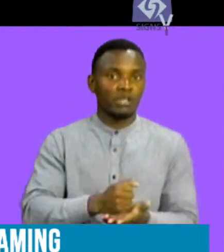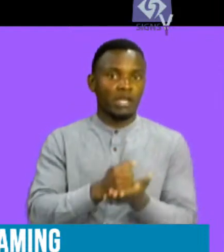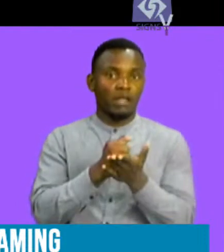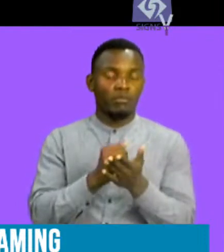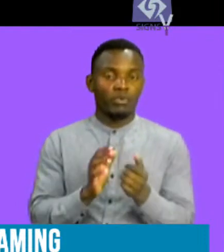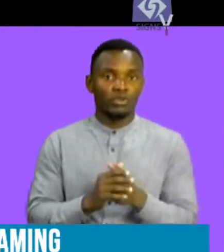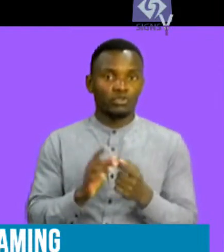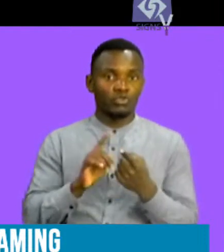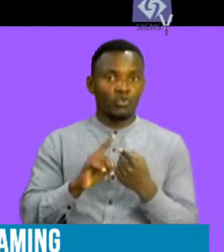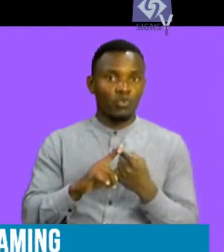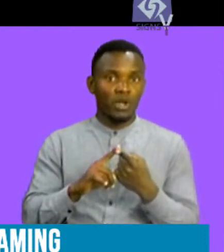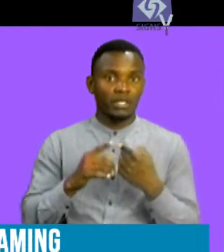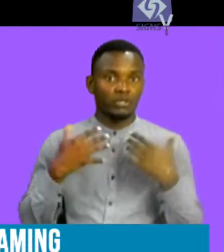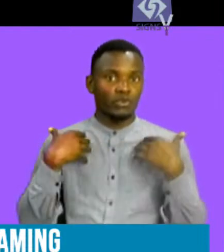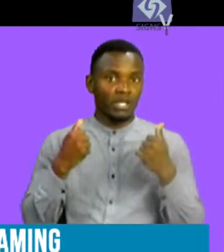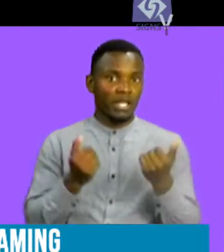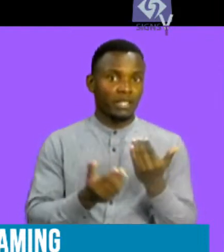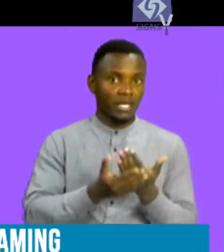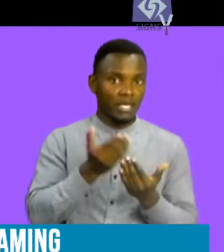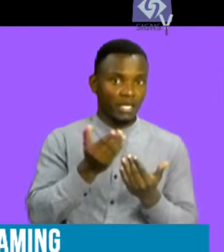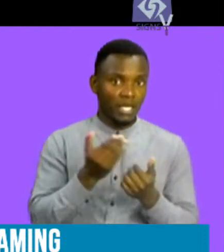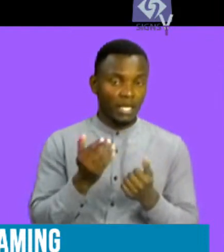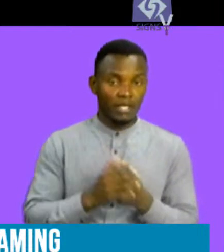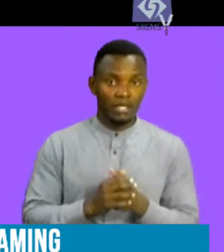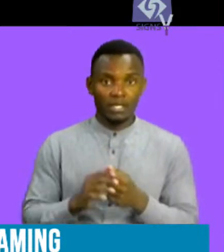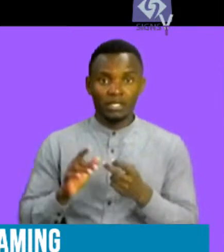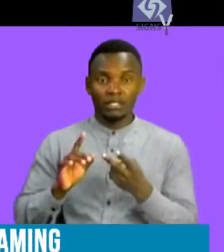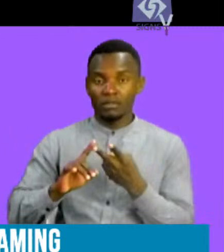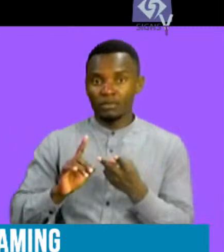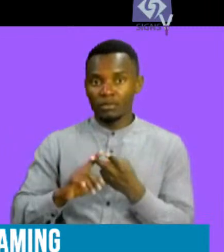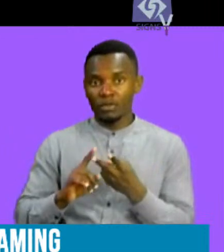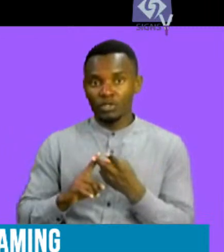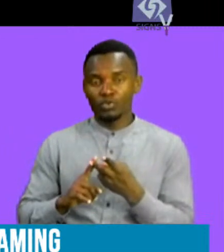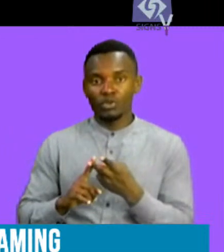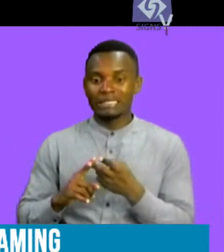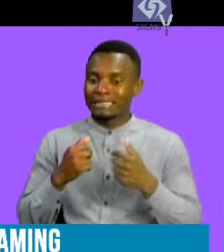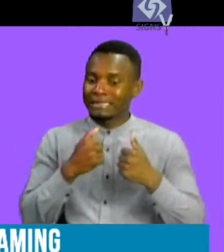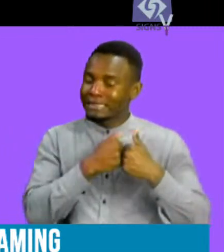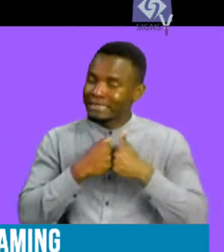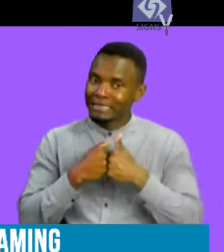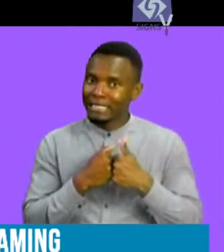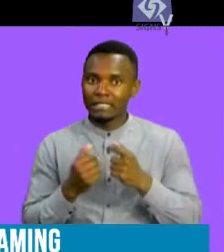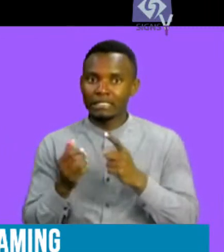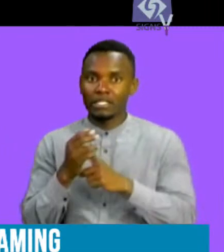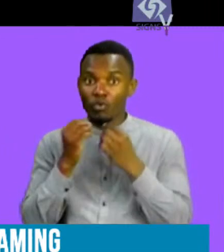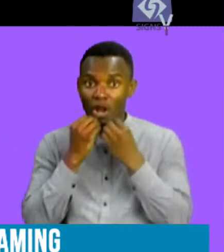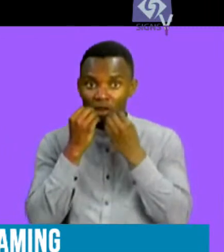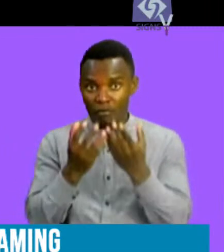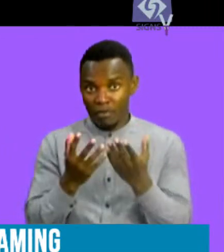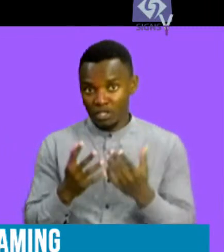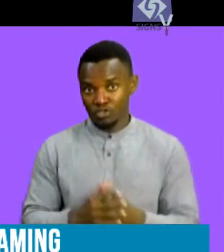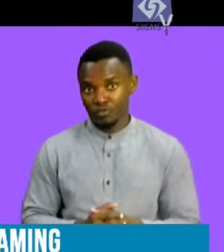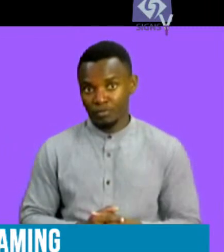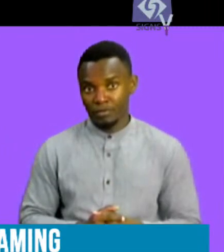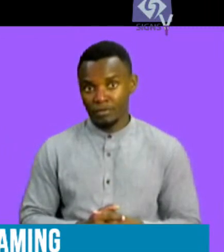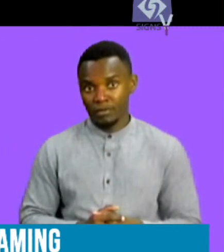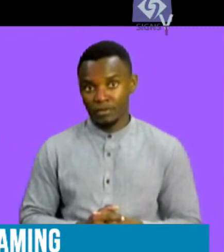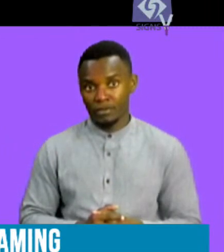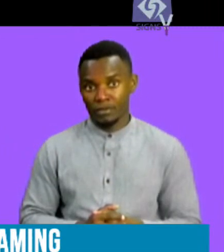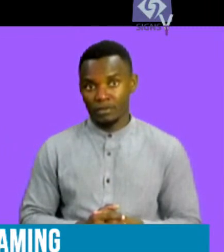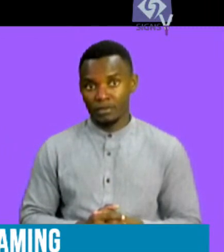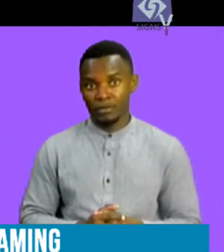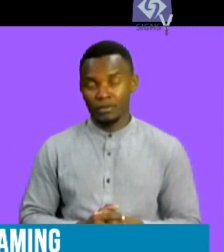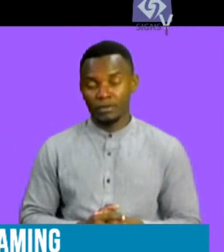healthcare, the other one is travel in getting information, as I had said earlier. So these people, as you dig in